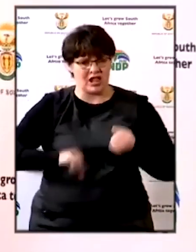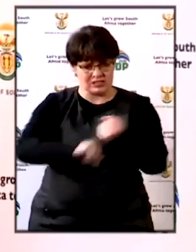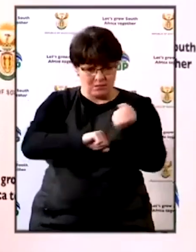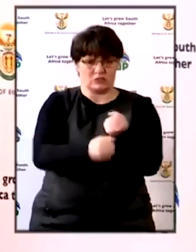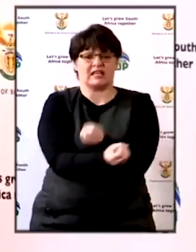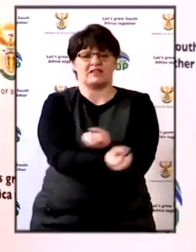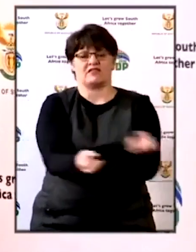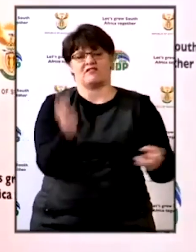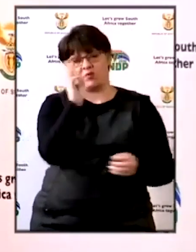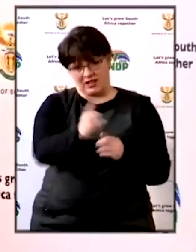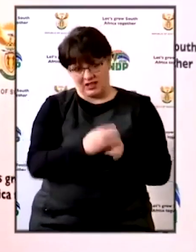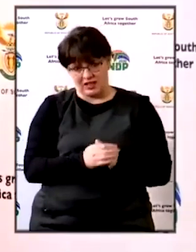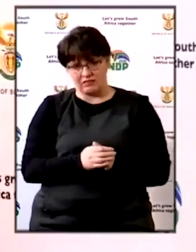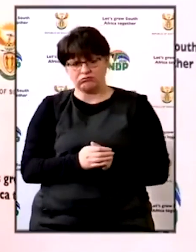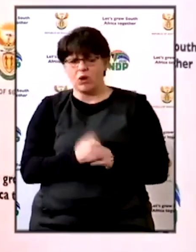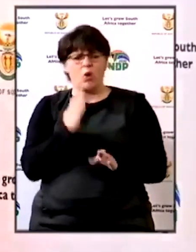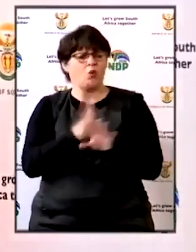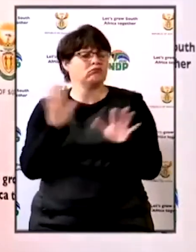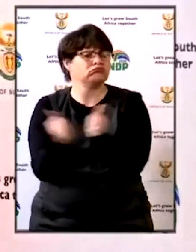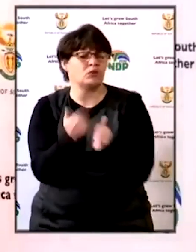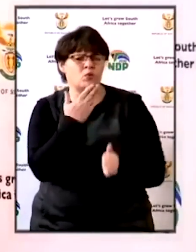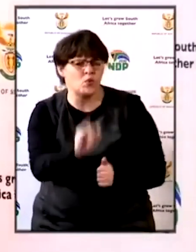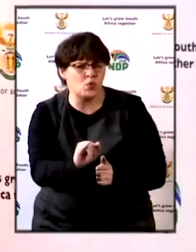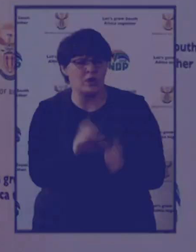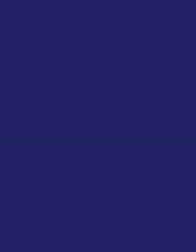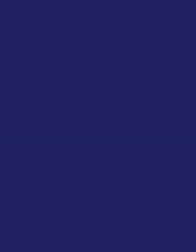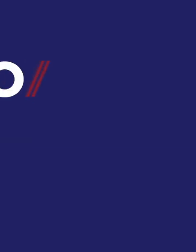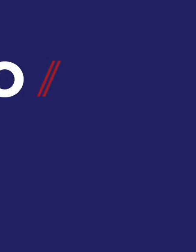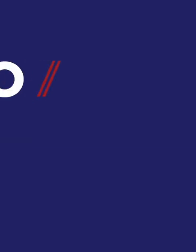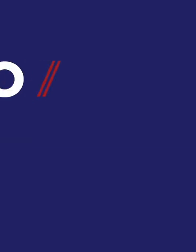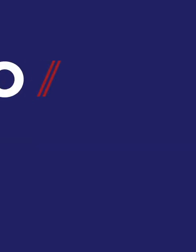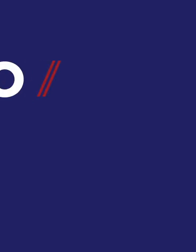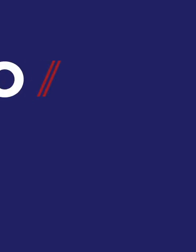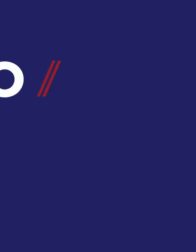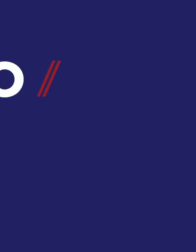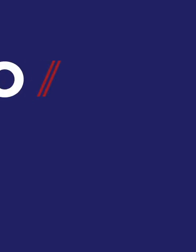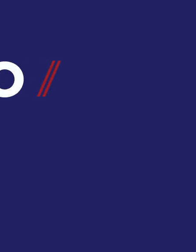support. We're working close with the Department of Health and the Department of Social Development.